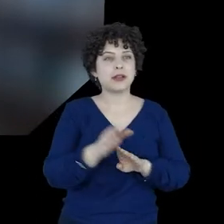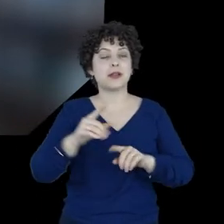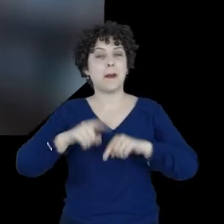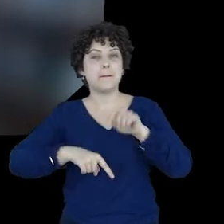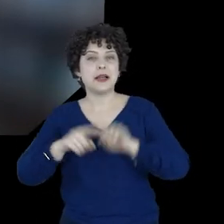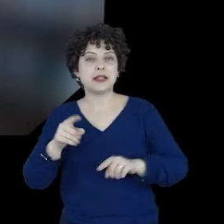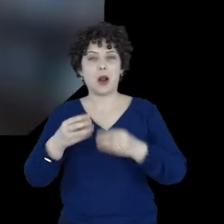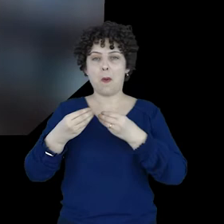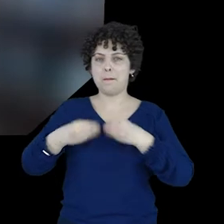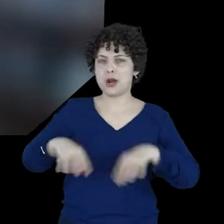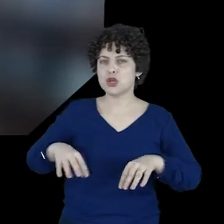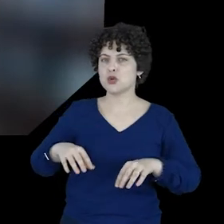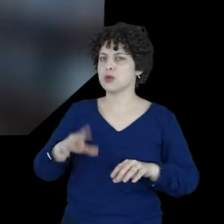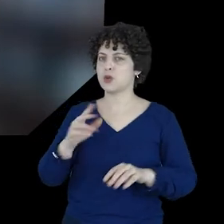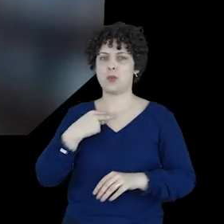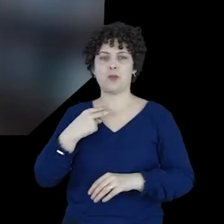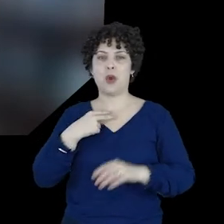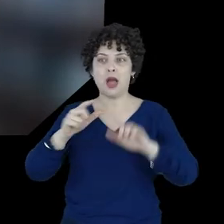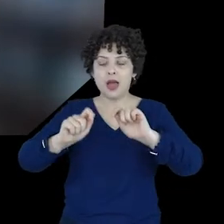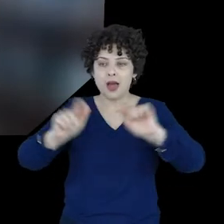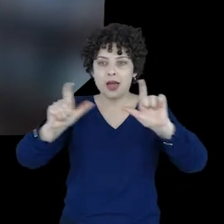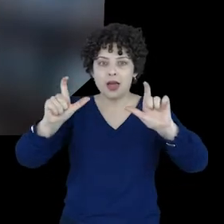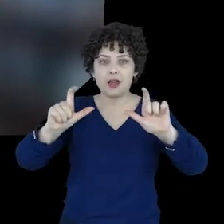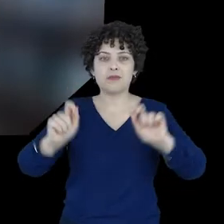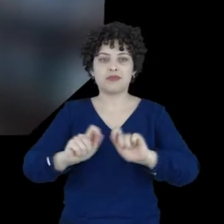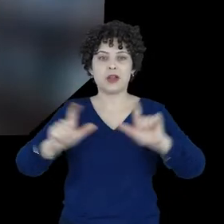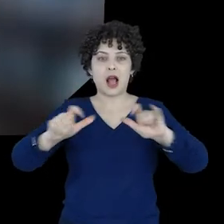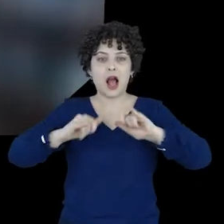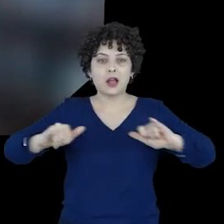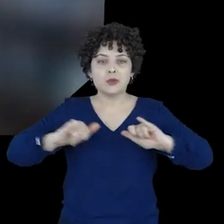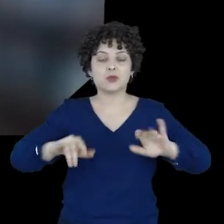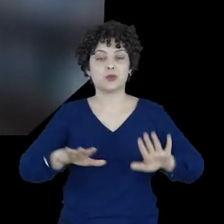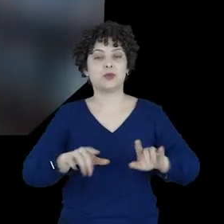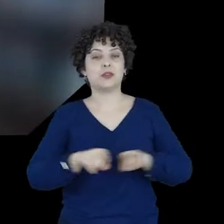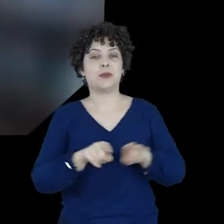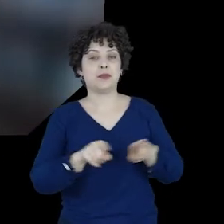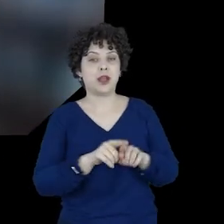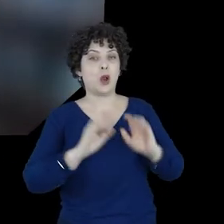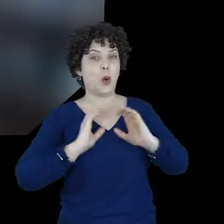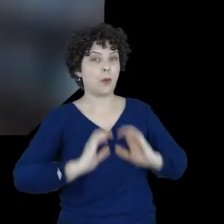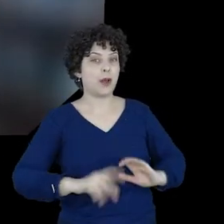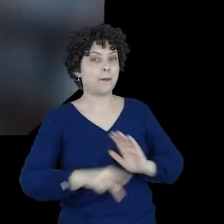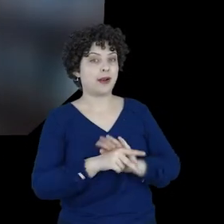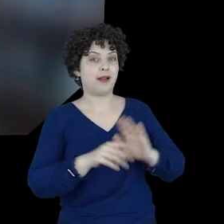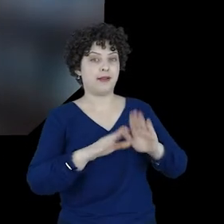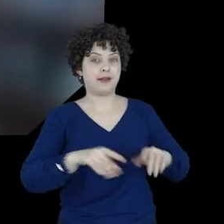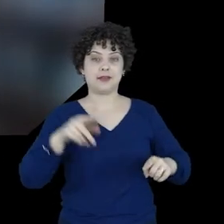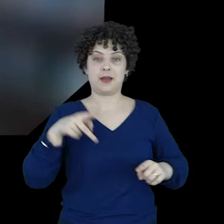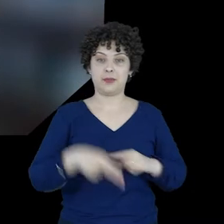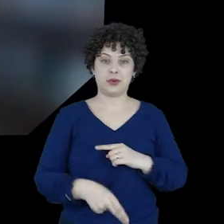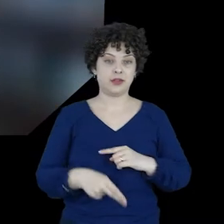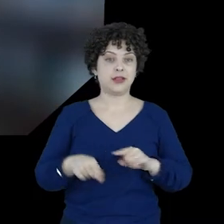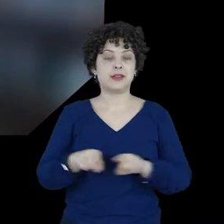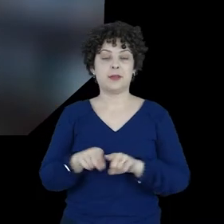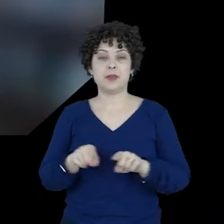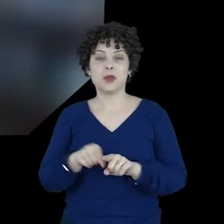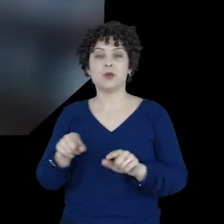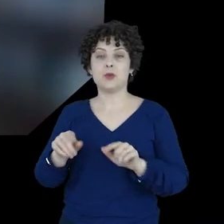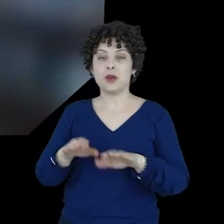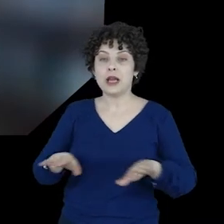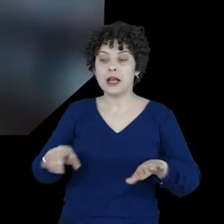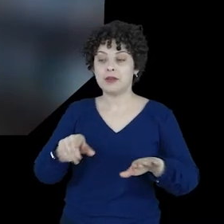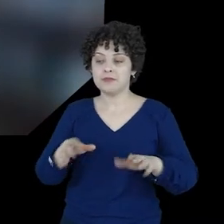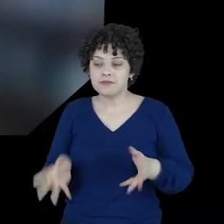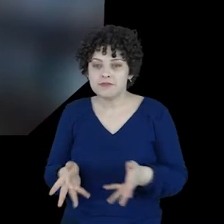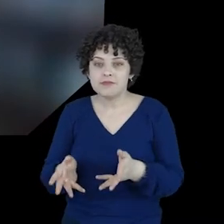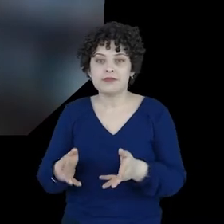material. They must turn behavioural advertising off by default for children. They must not nudge children to make